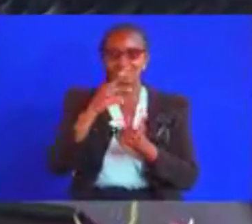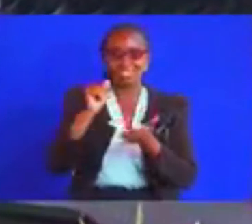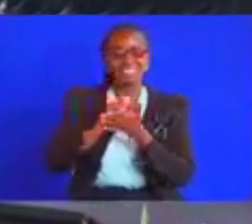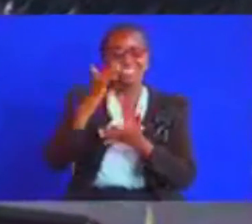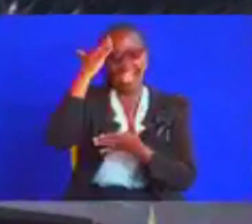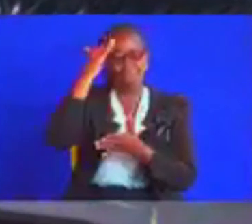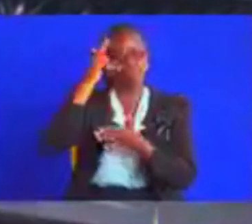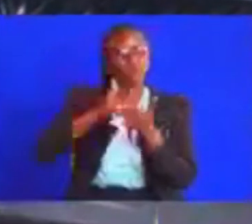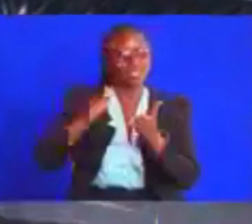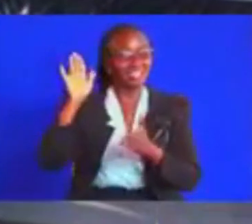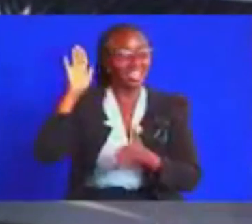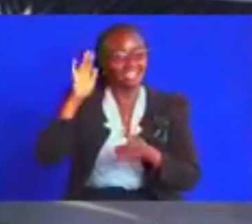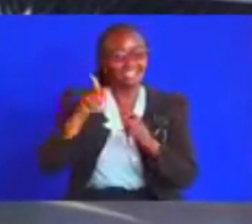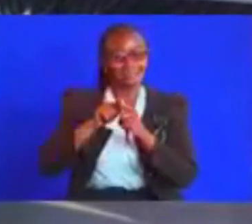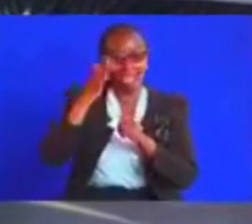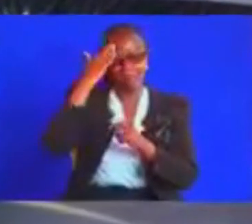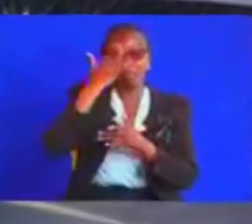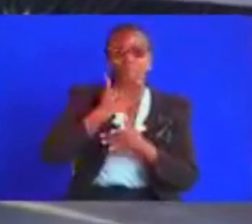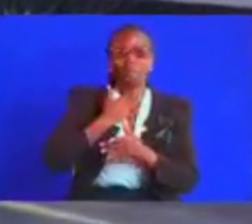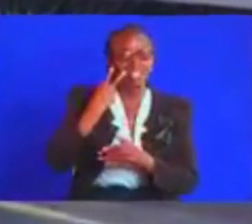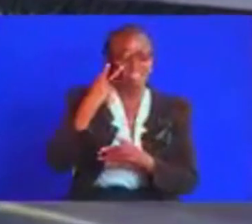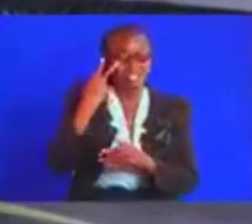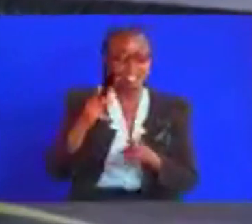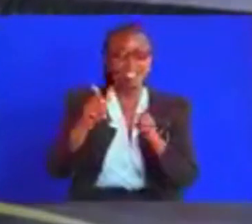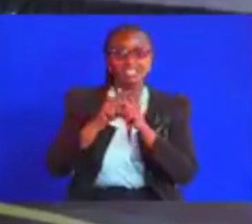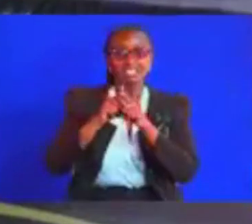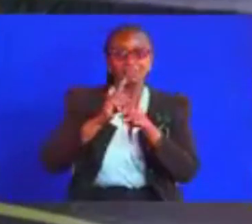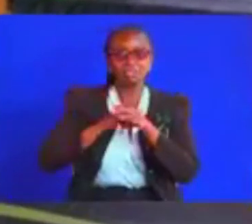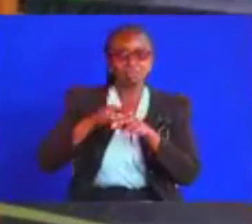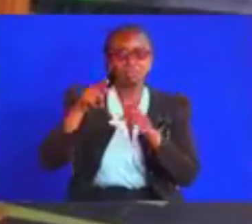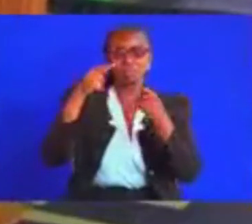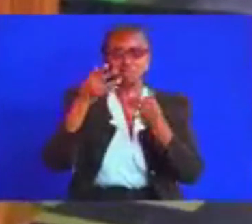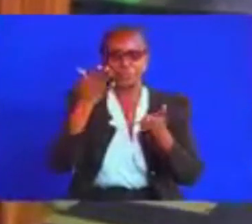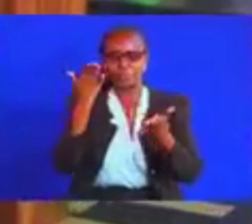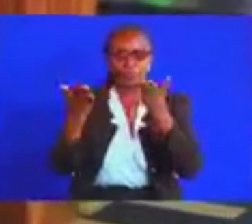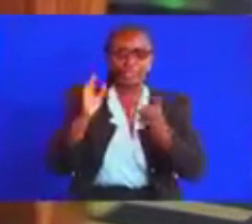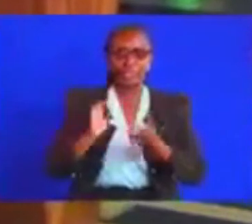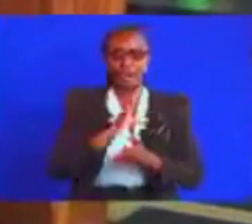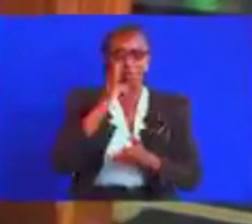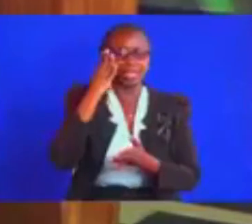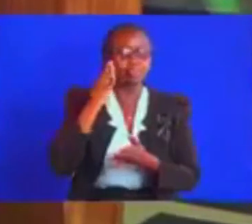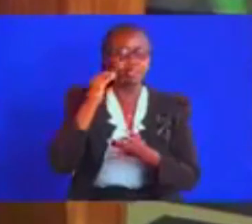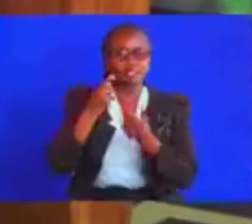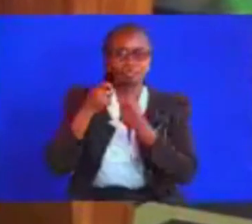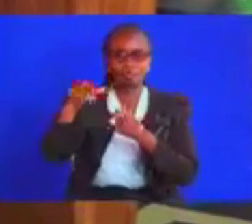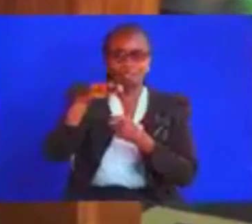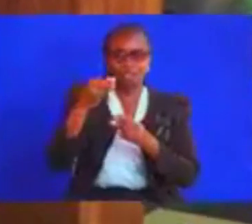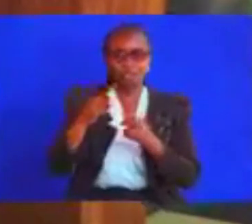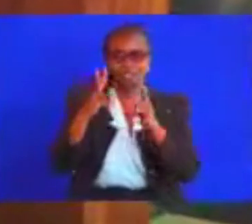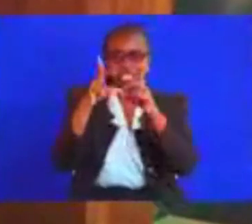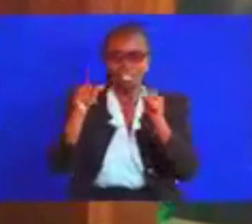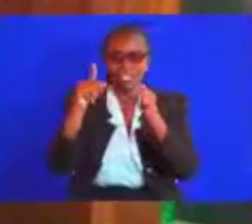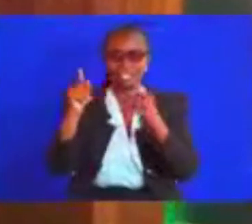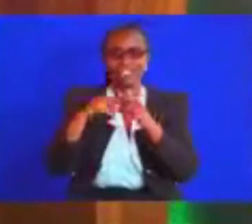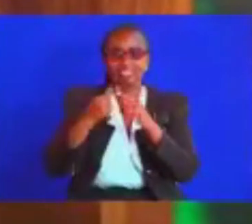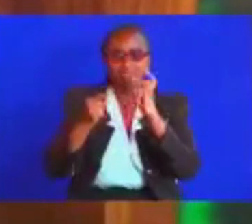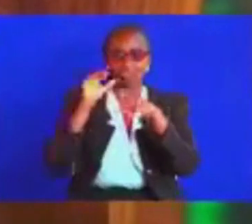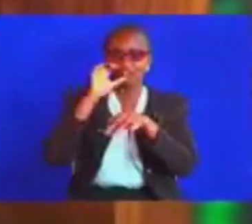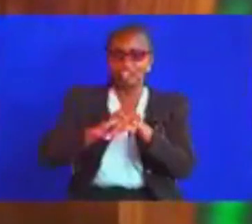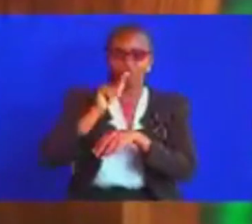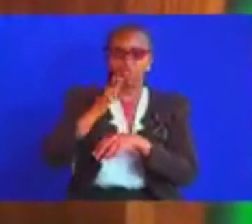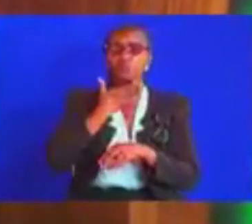heard, I know what I saw. But when we gauge your experiences from the lens of scripture, we will find you